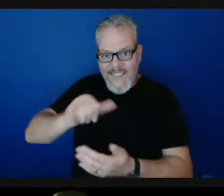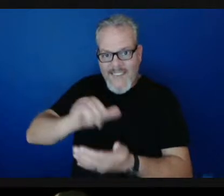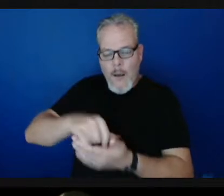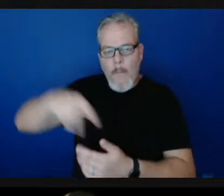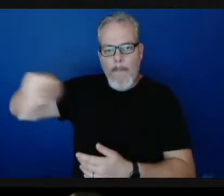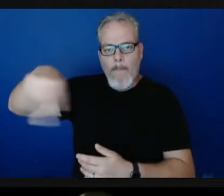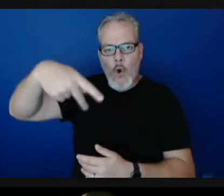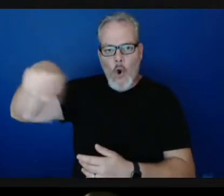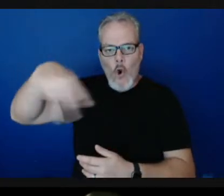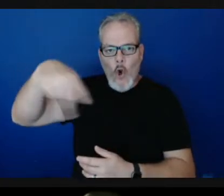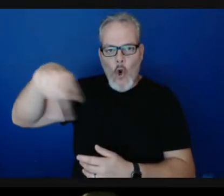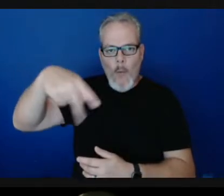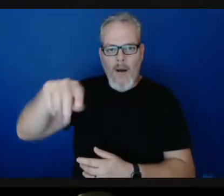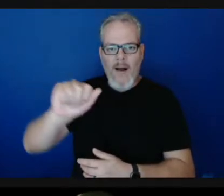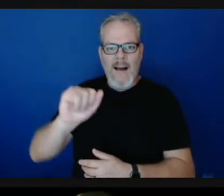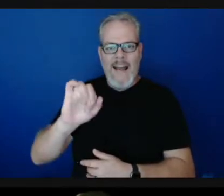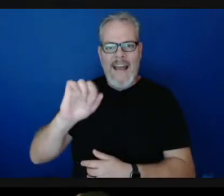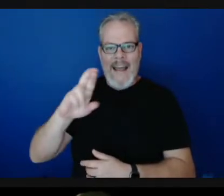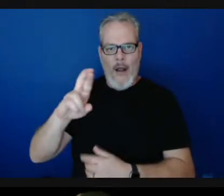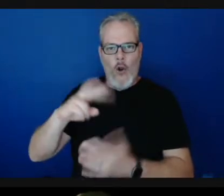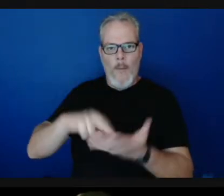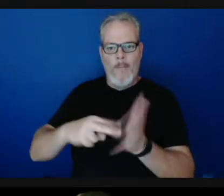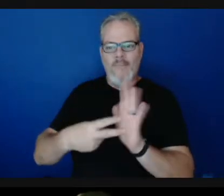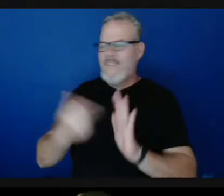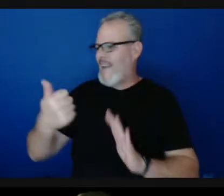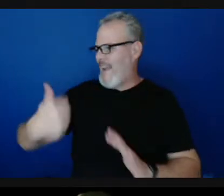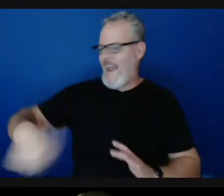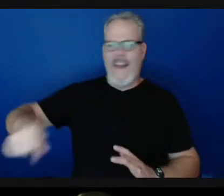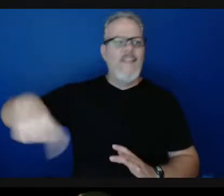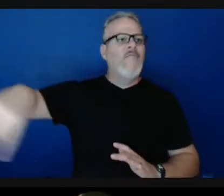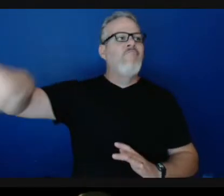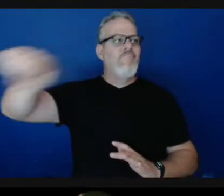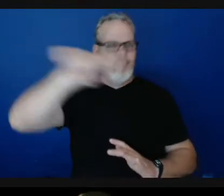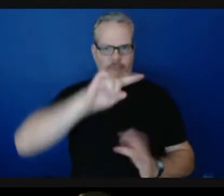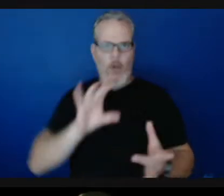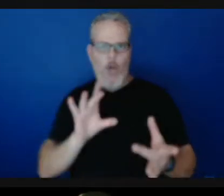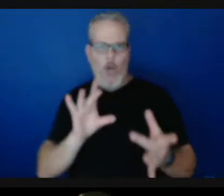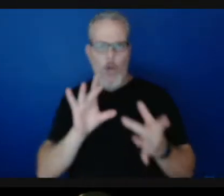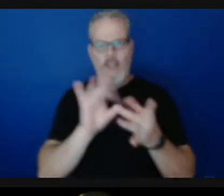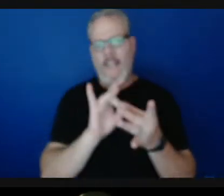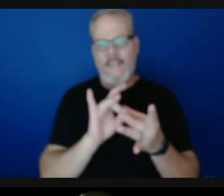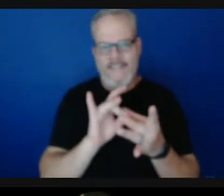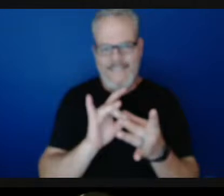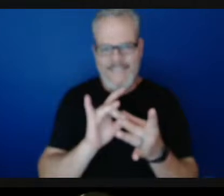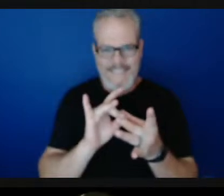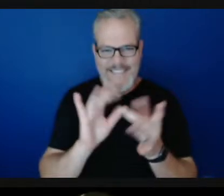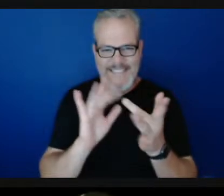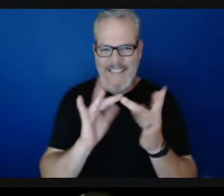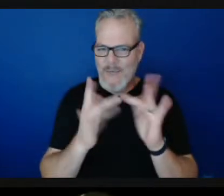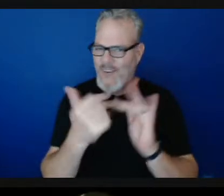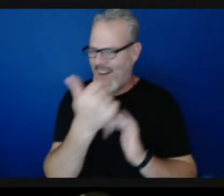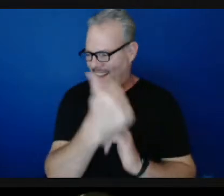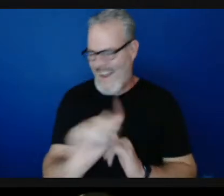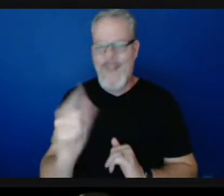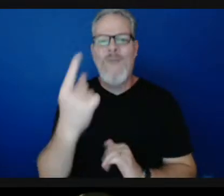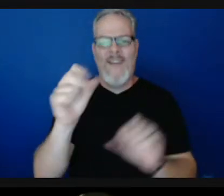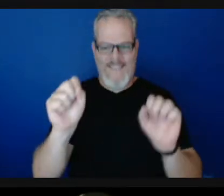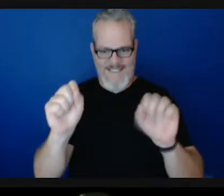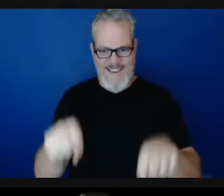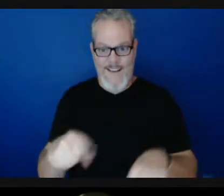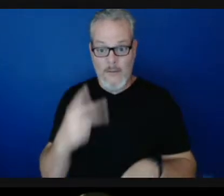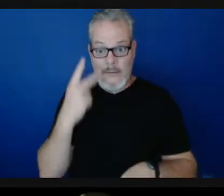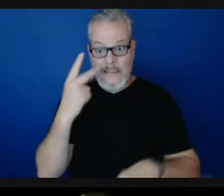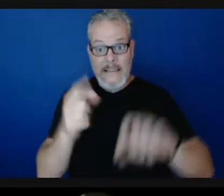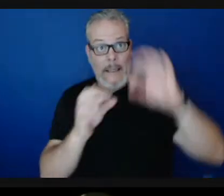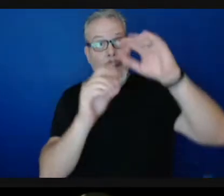could buy some equipment and connect it to this network. And you can see here that we have most of our yellows over